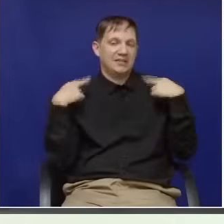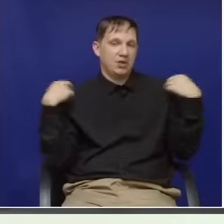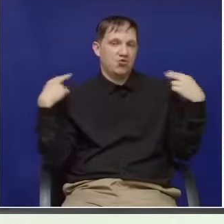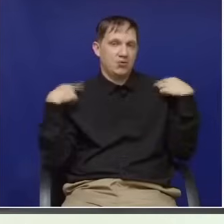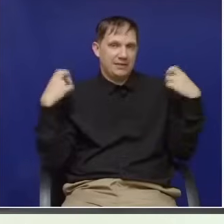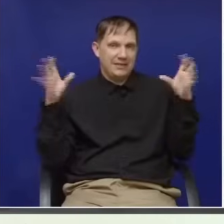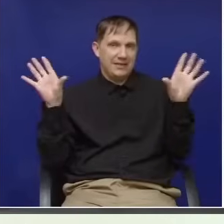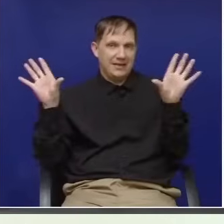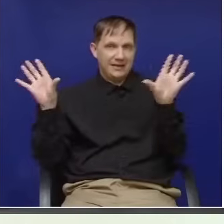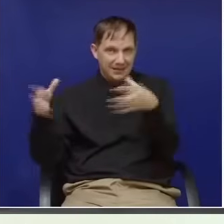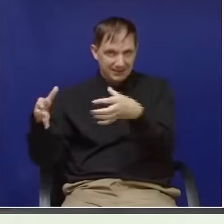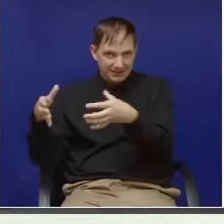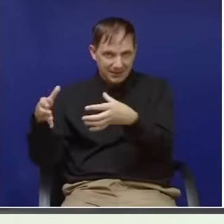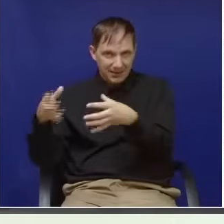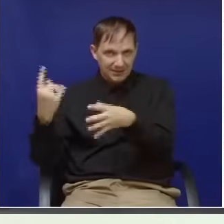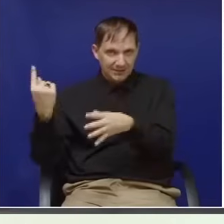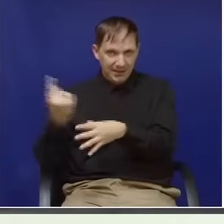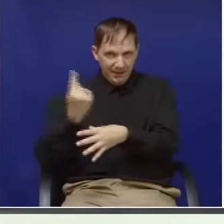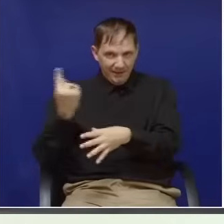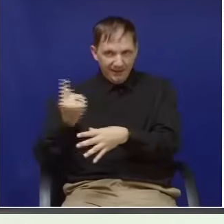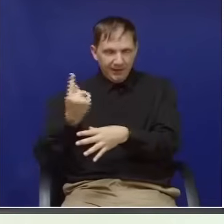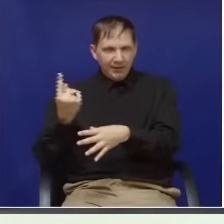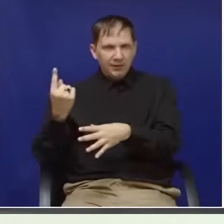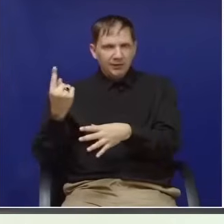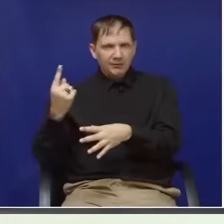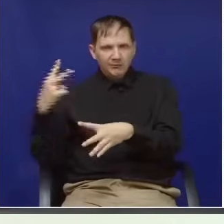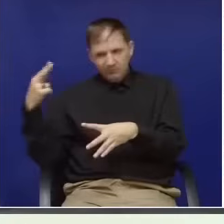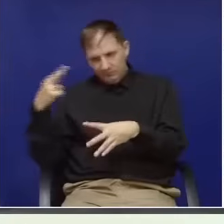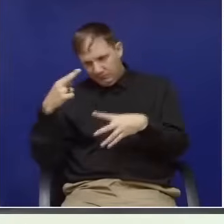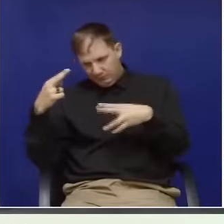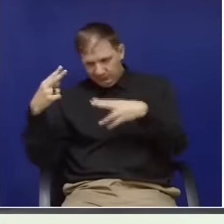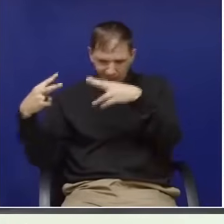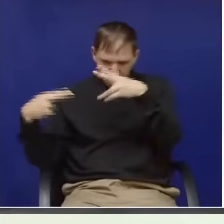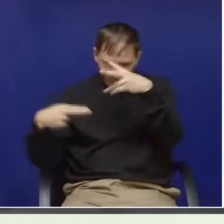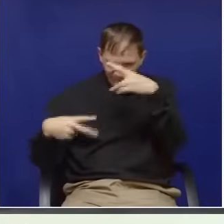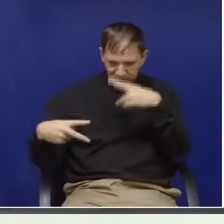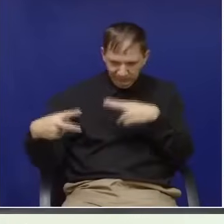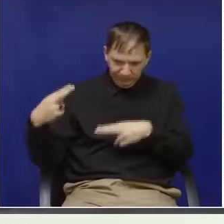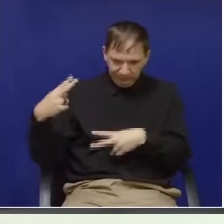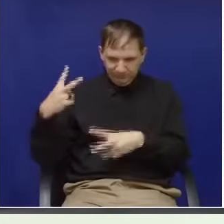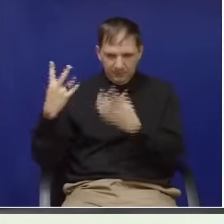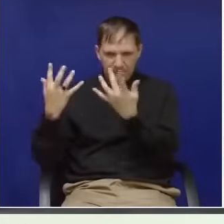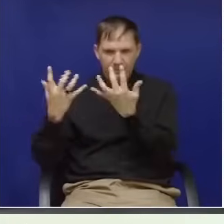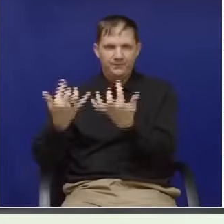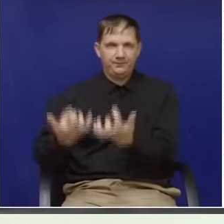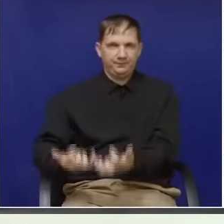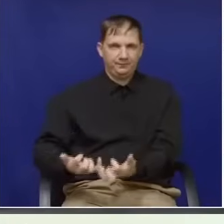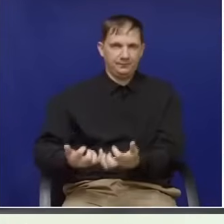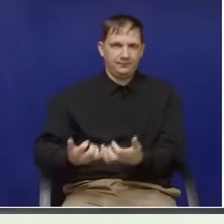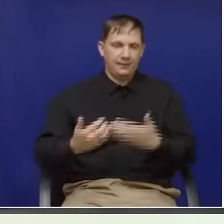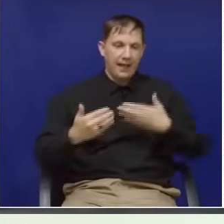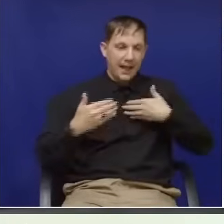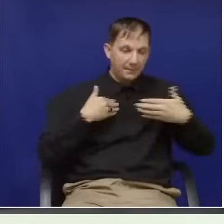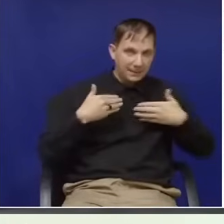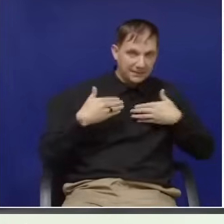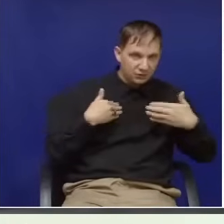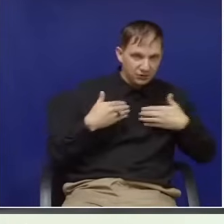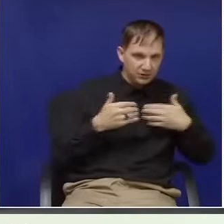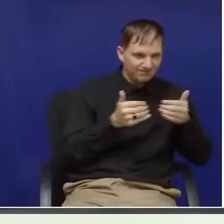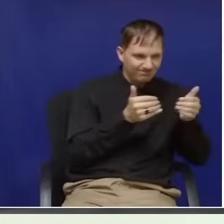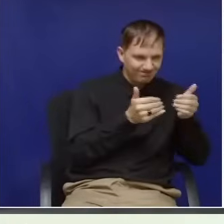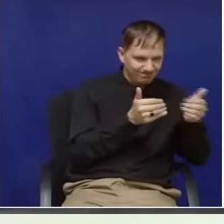itself, the budget were affected over time. The administration, from the